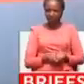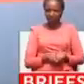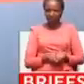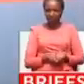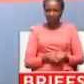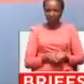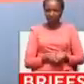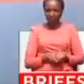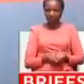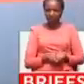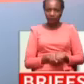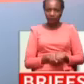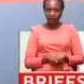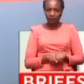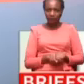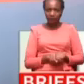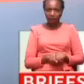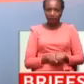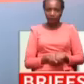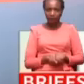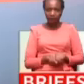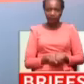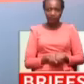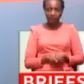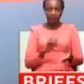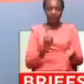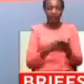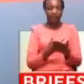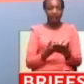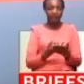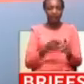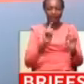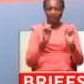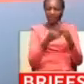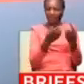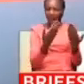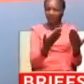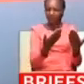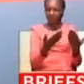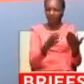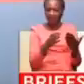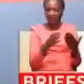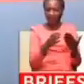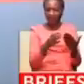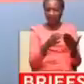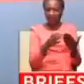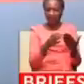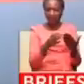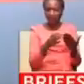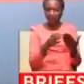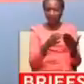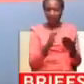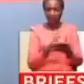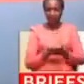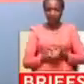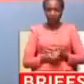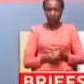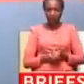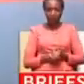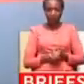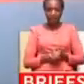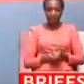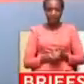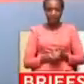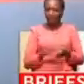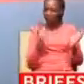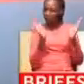There was something that looked like a ball, and then it's mixed with the strawberry jam, so it looks like, it looks reddish and it looks